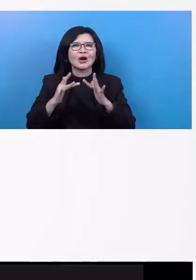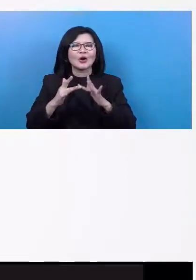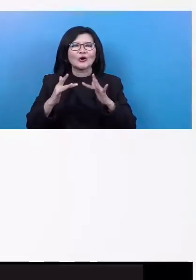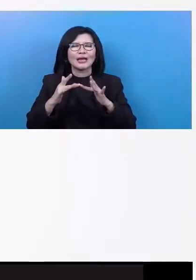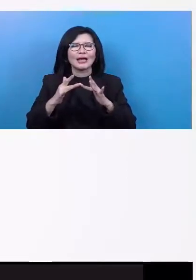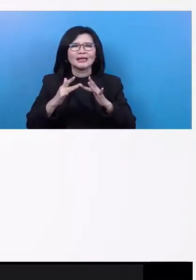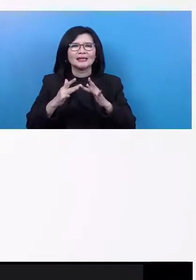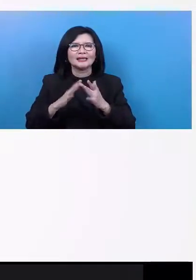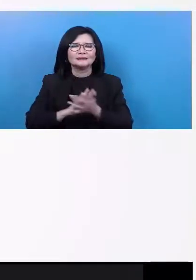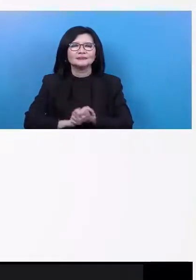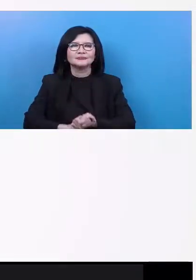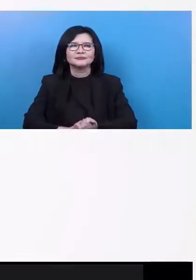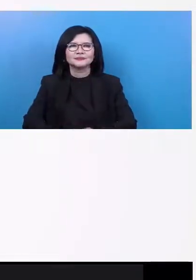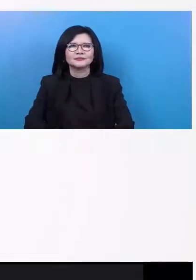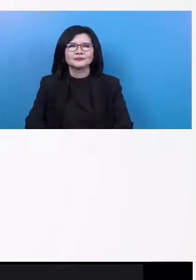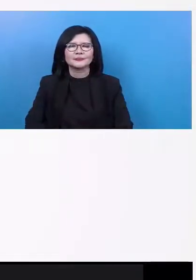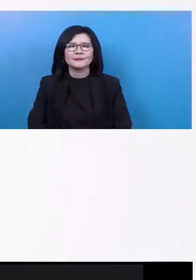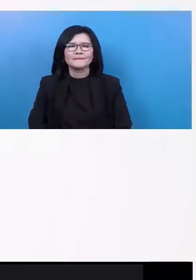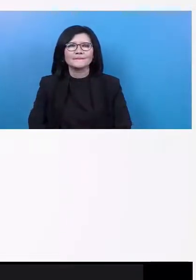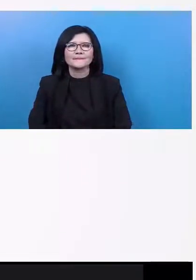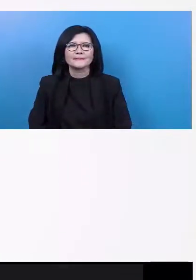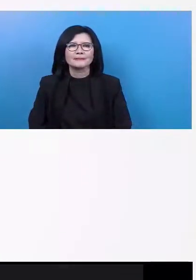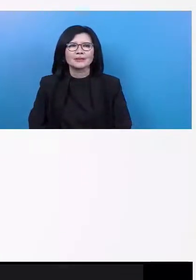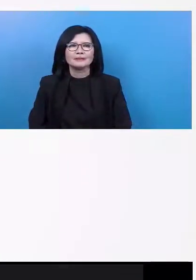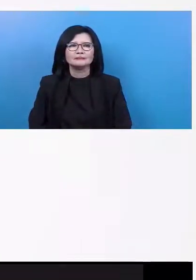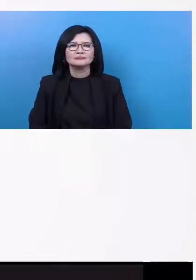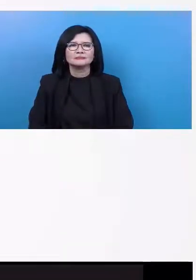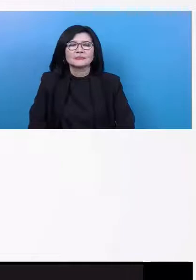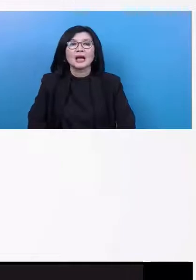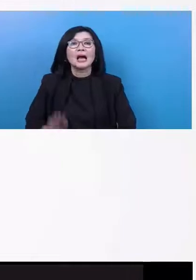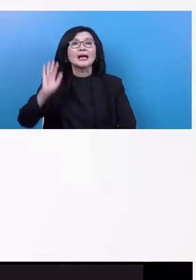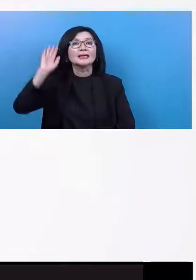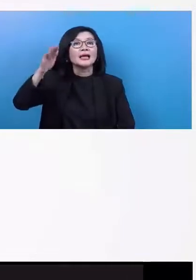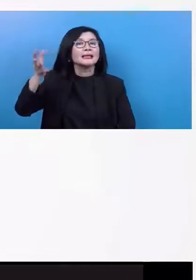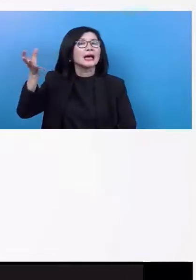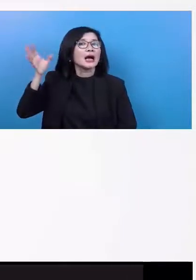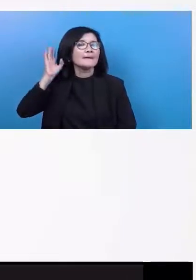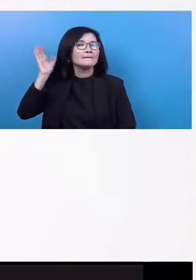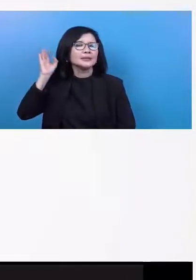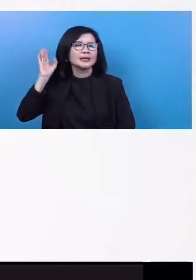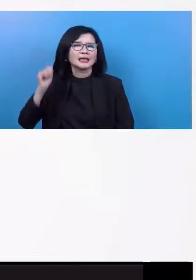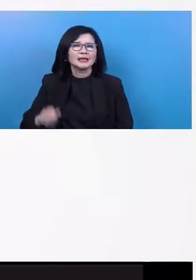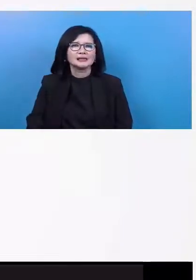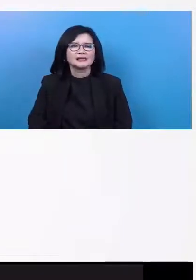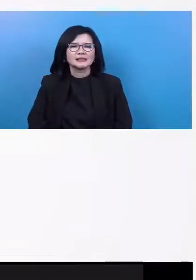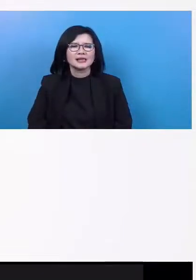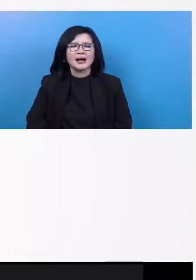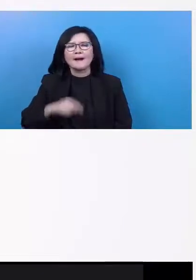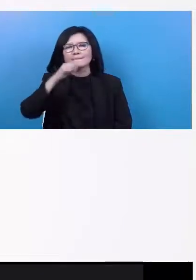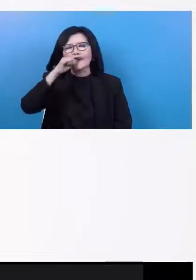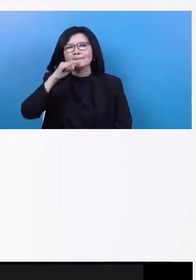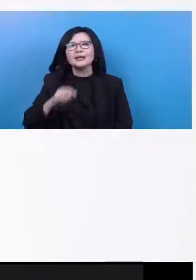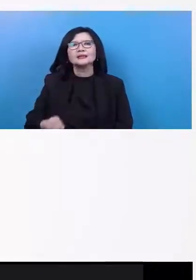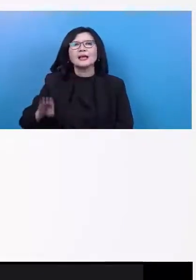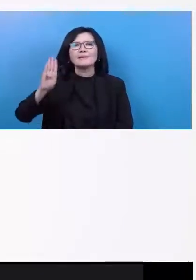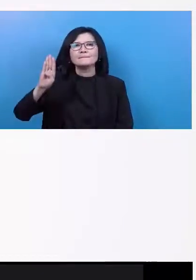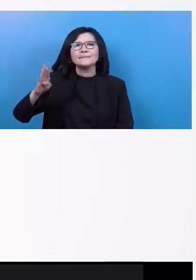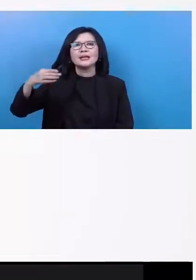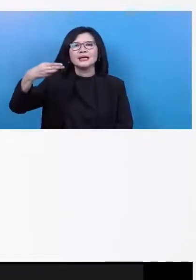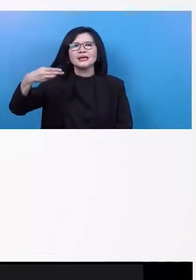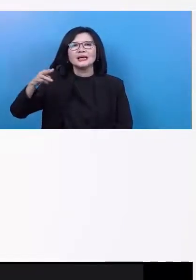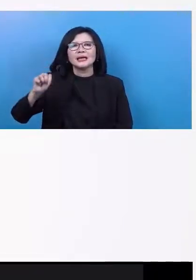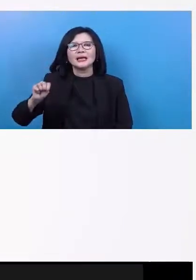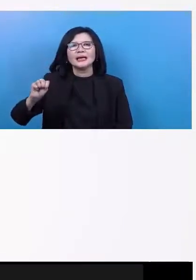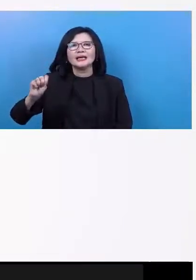seconds. We'll also be hearing from Dr. Benjamin Trump. He's the adjunct professor at the University